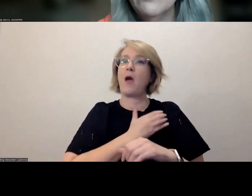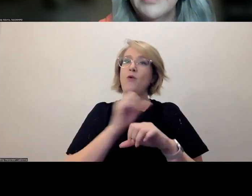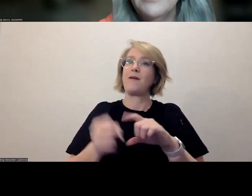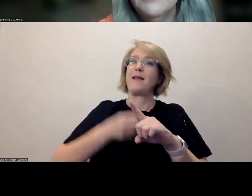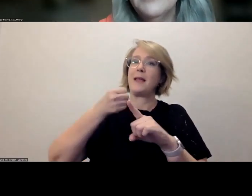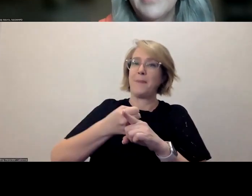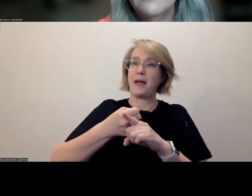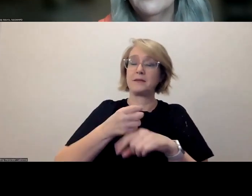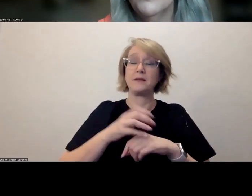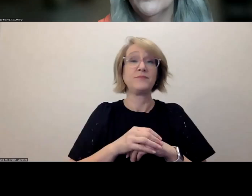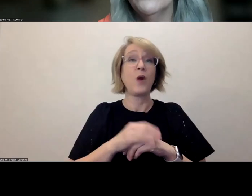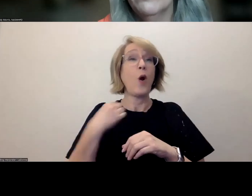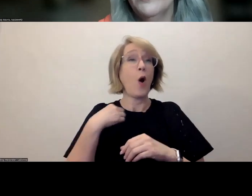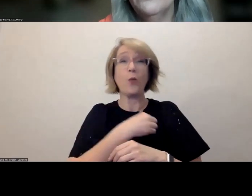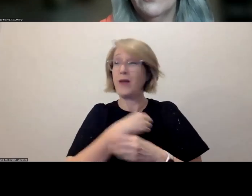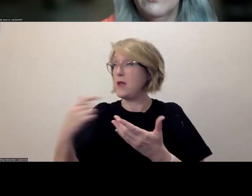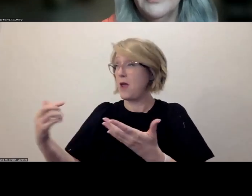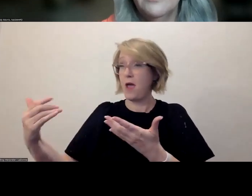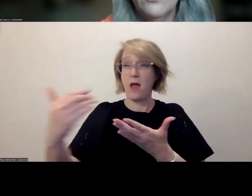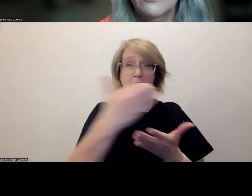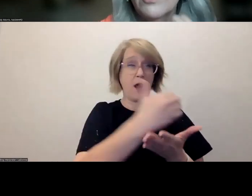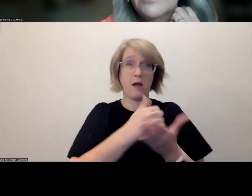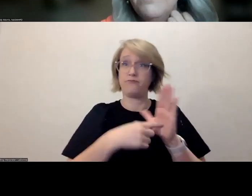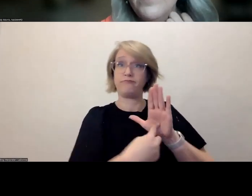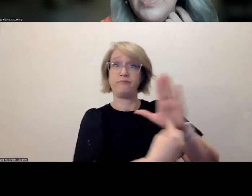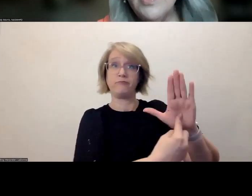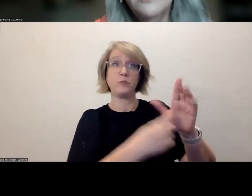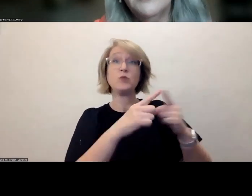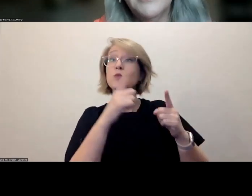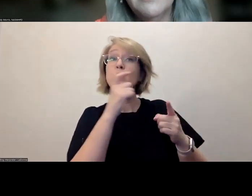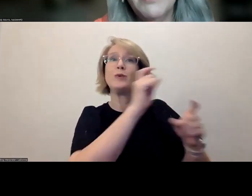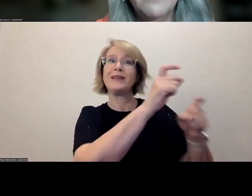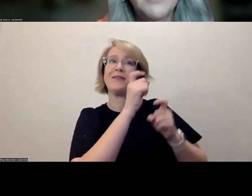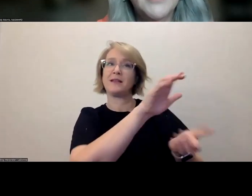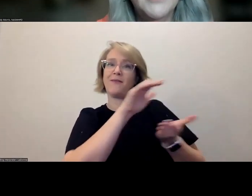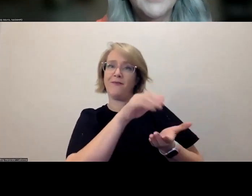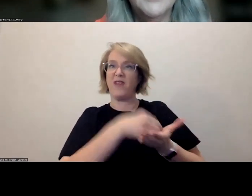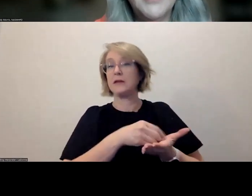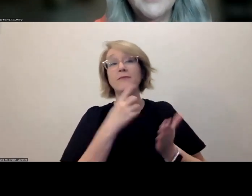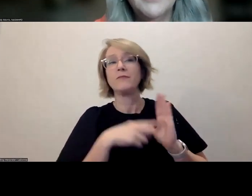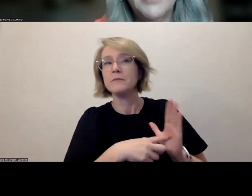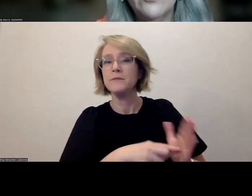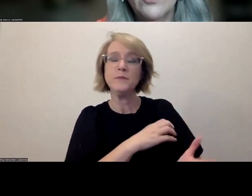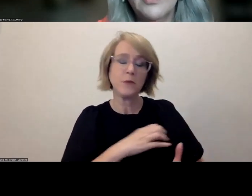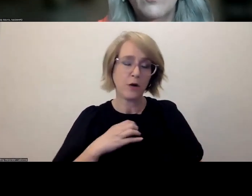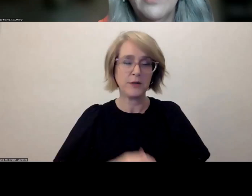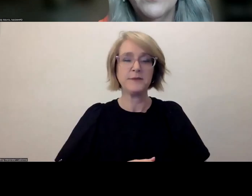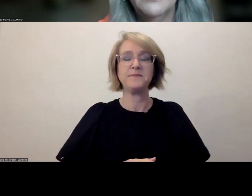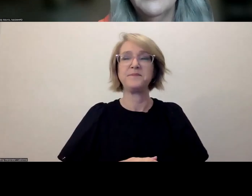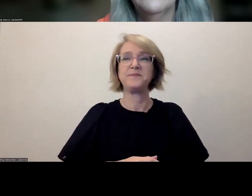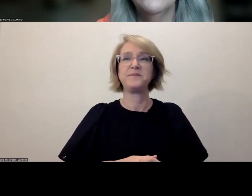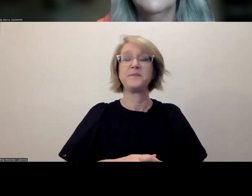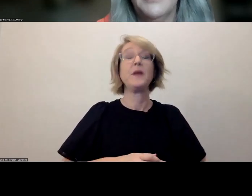we aggregating the data that's important to our funders, to Congress? The second meeting that I attended later in the